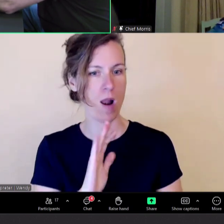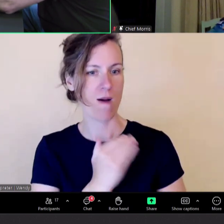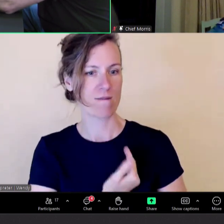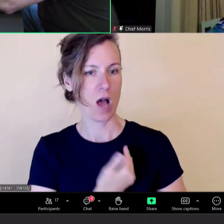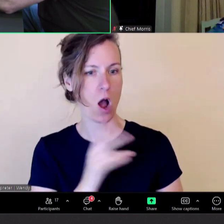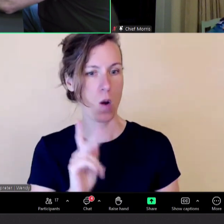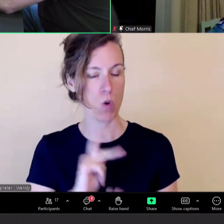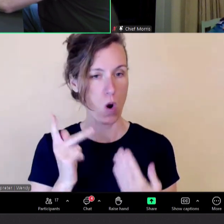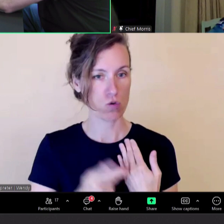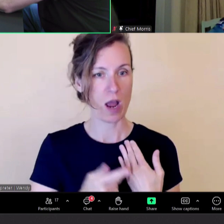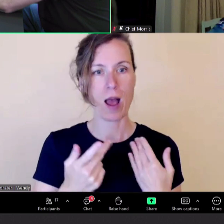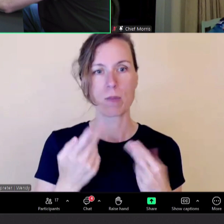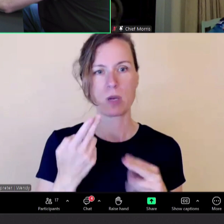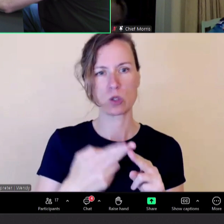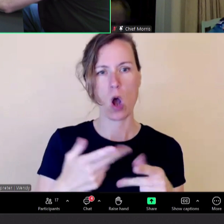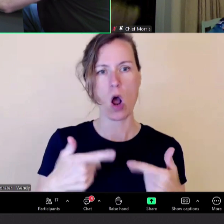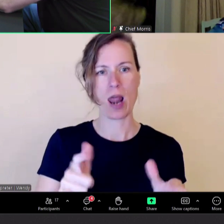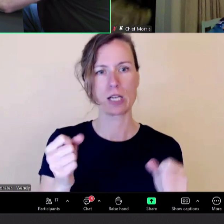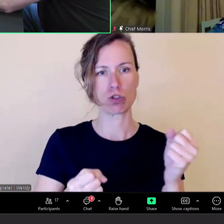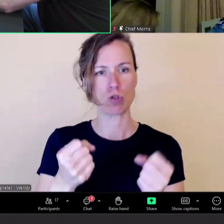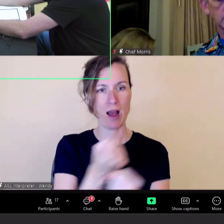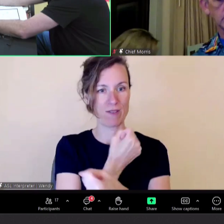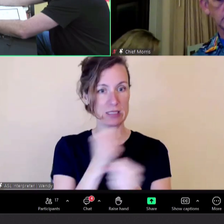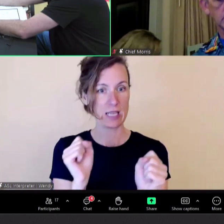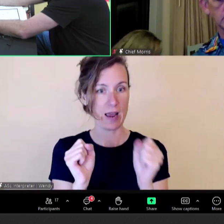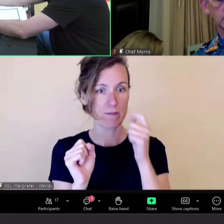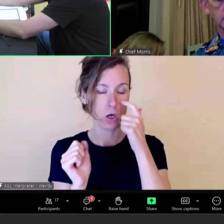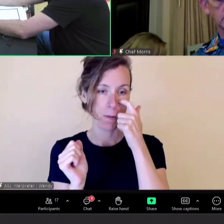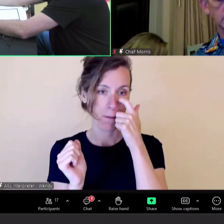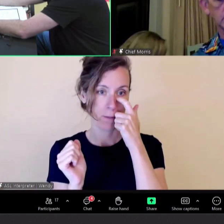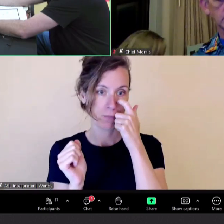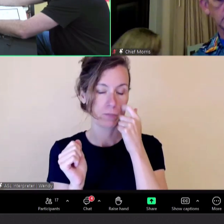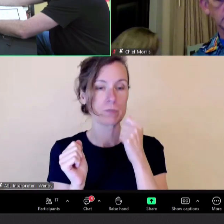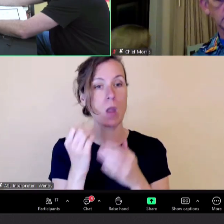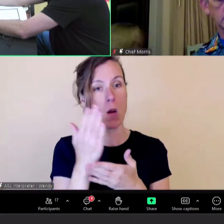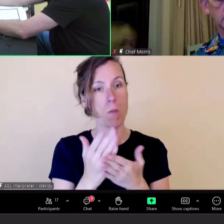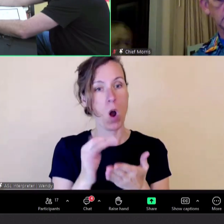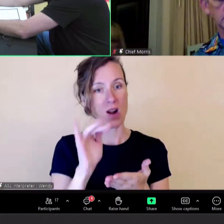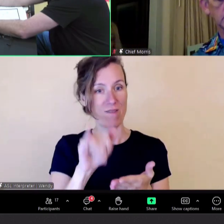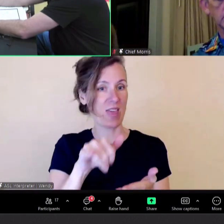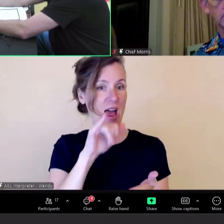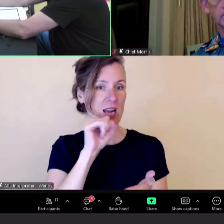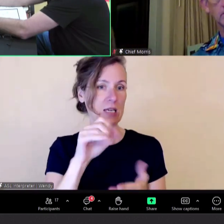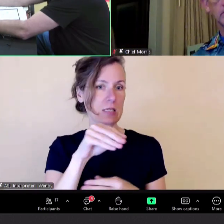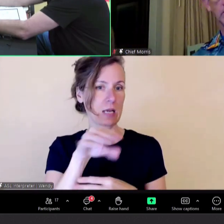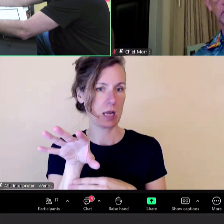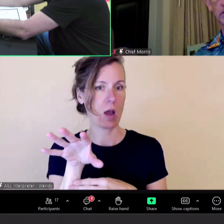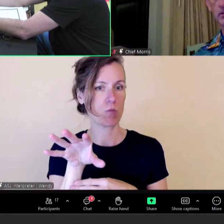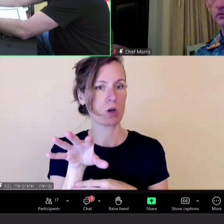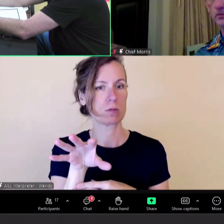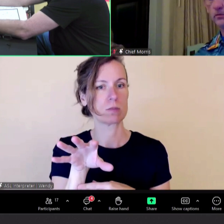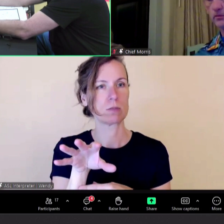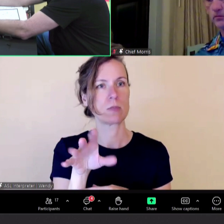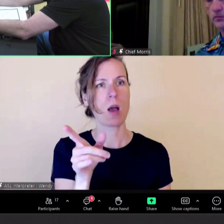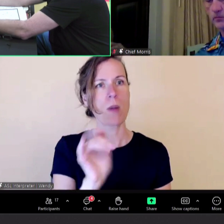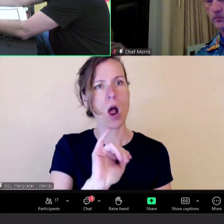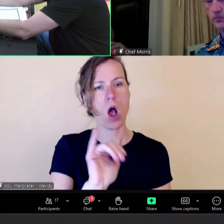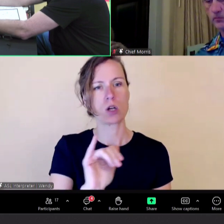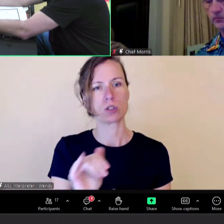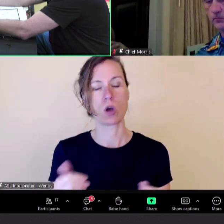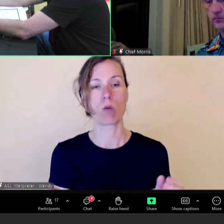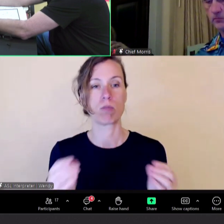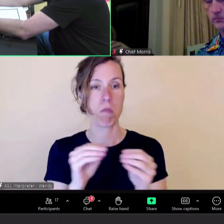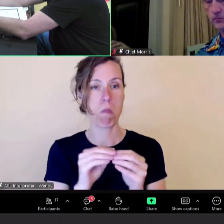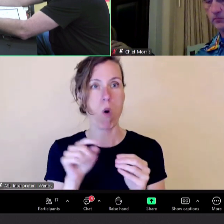Drive Safer, a component of that, yes, is the camera, but so much more of it is educating the